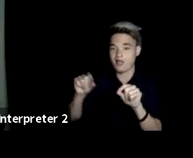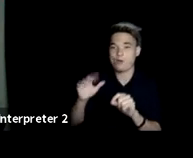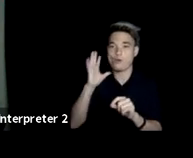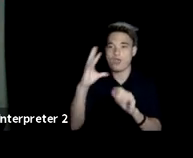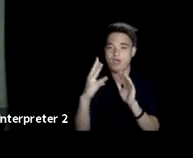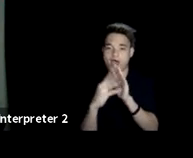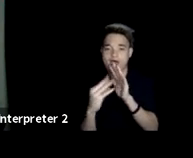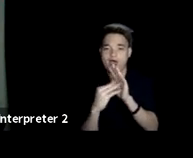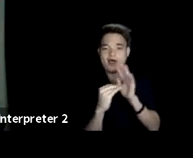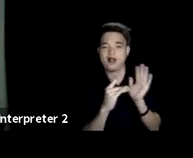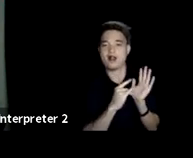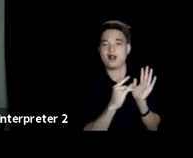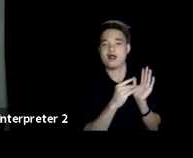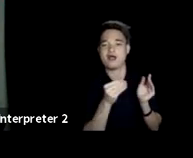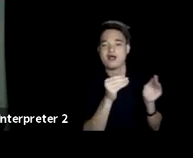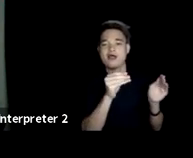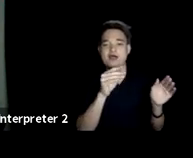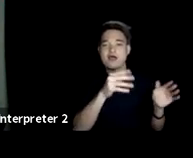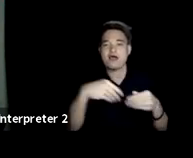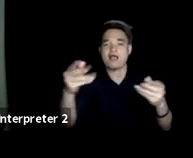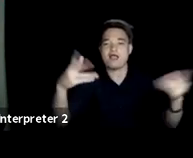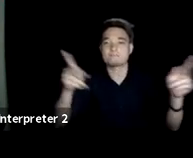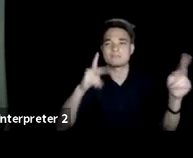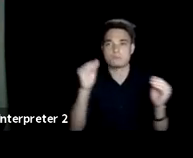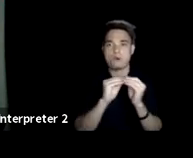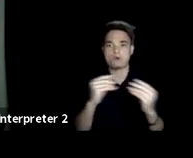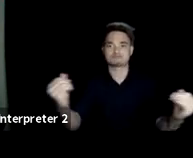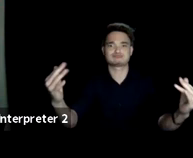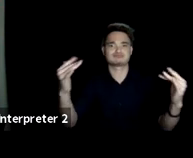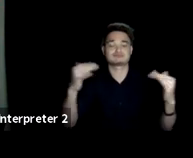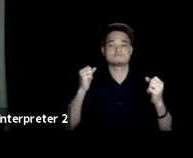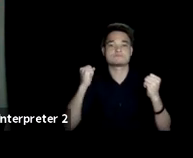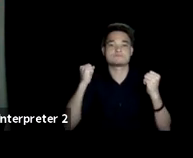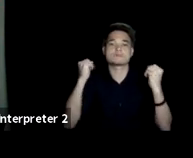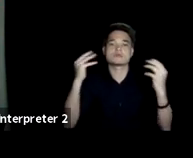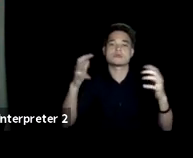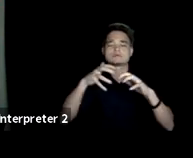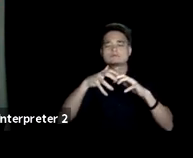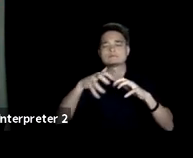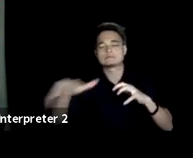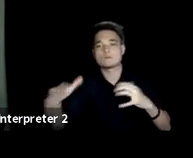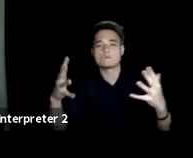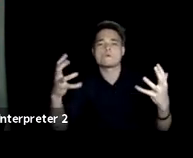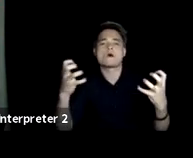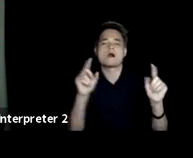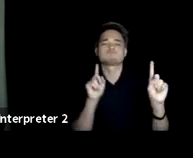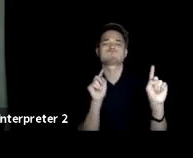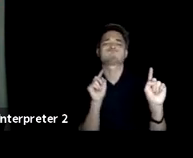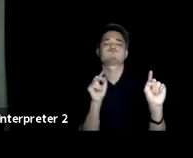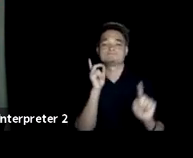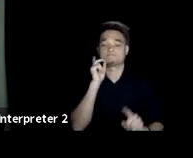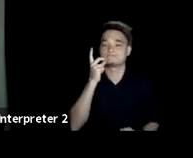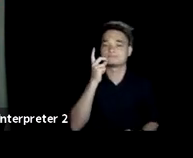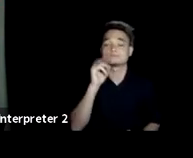out. And so there was a lot of people wanting to go inside the park. On July 18,